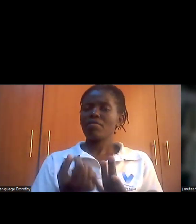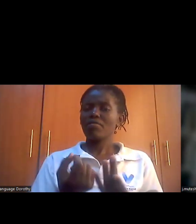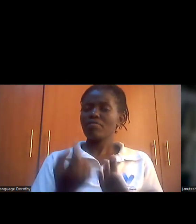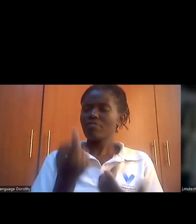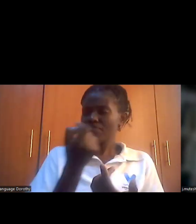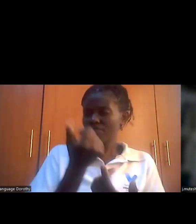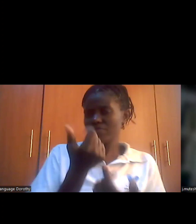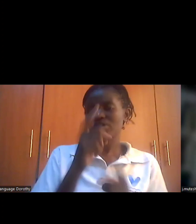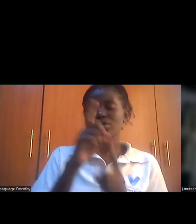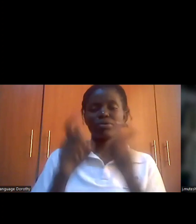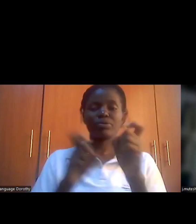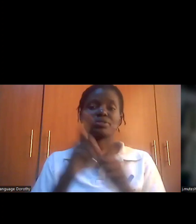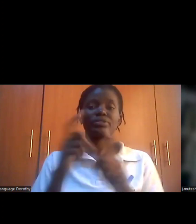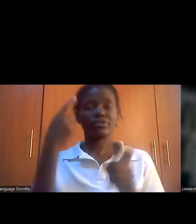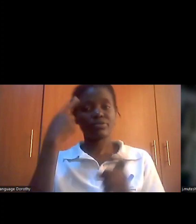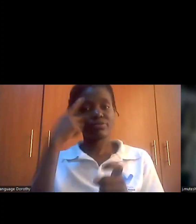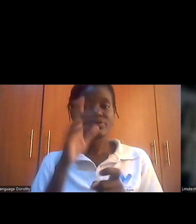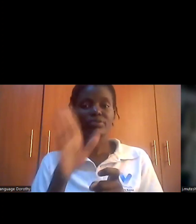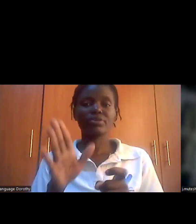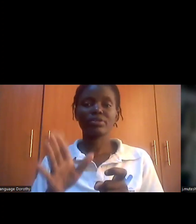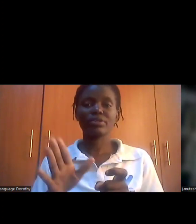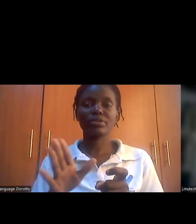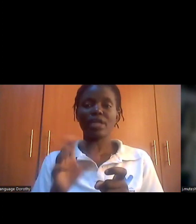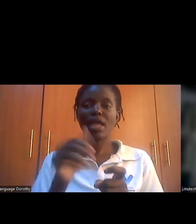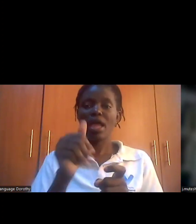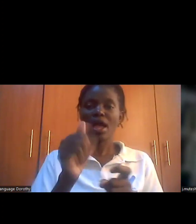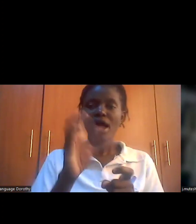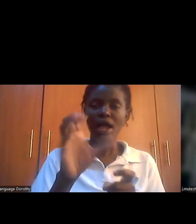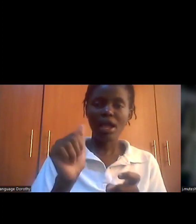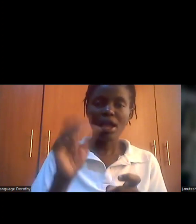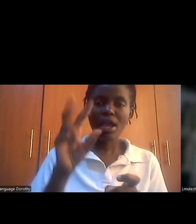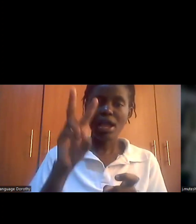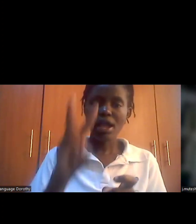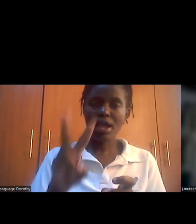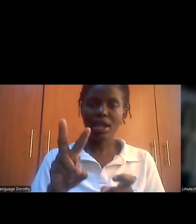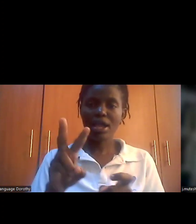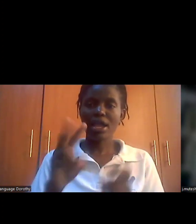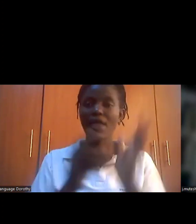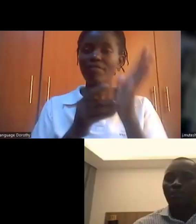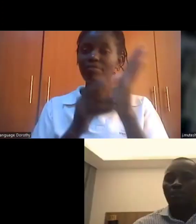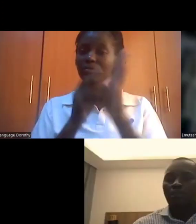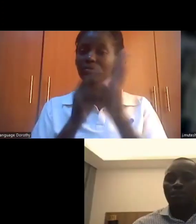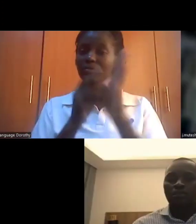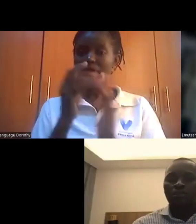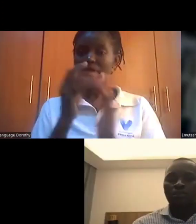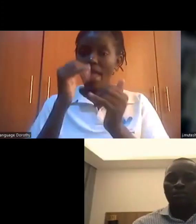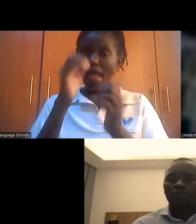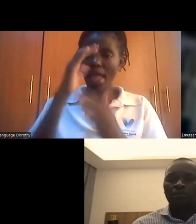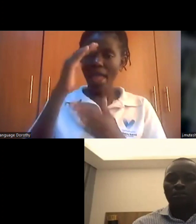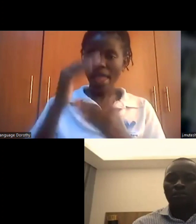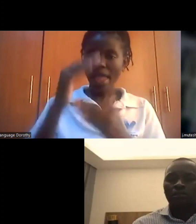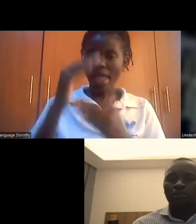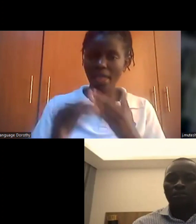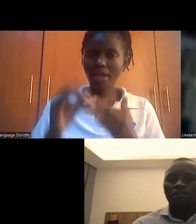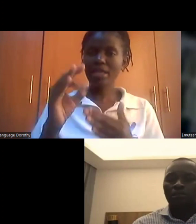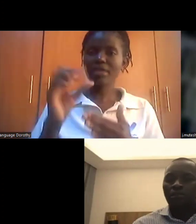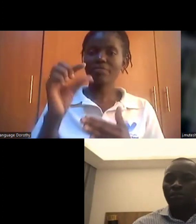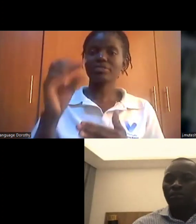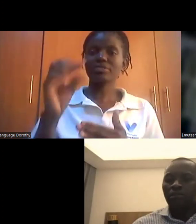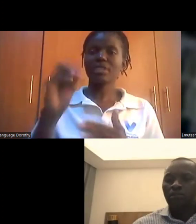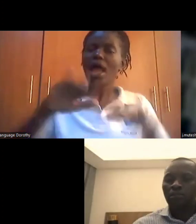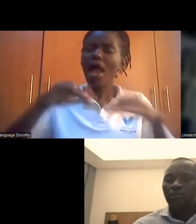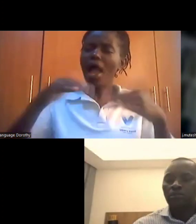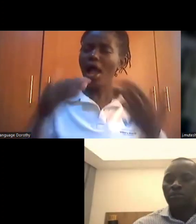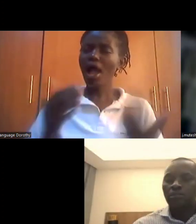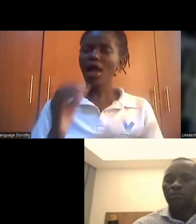is, ARCAV has developed an End FGMC training curriculum for medical students. How did ARCAV